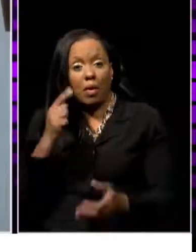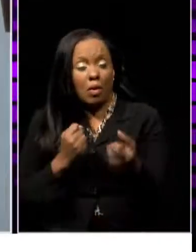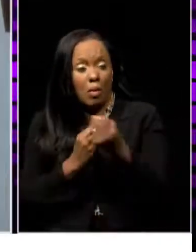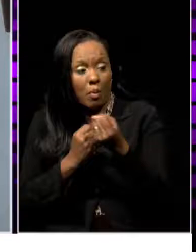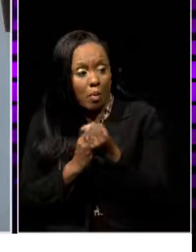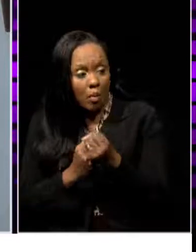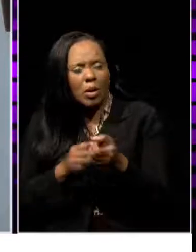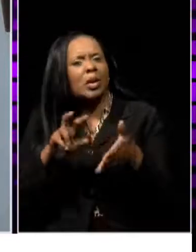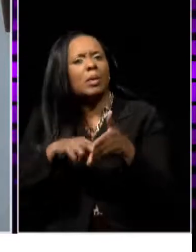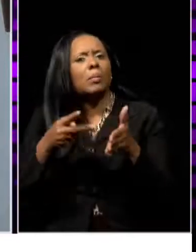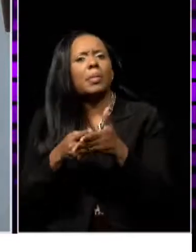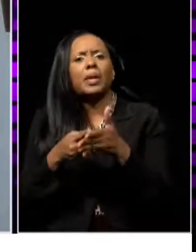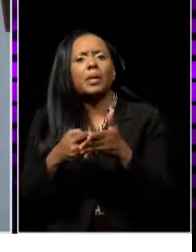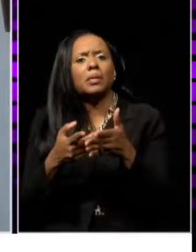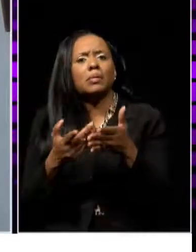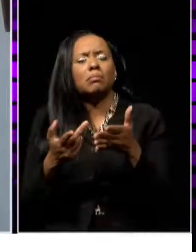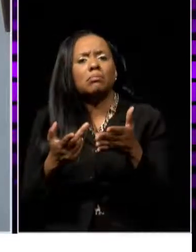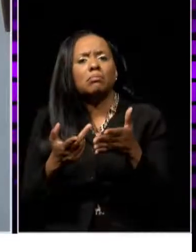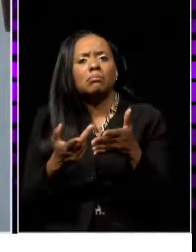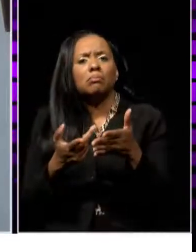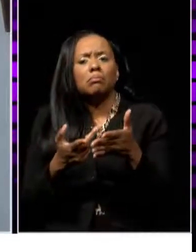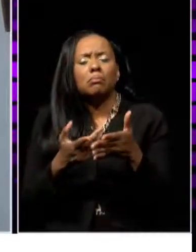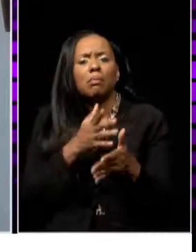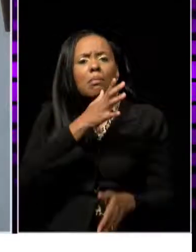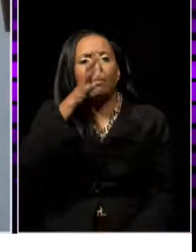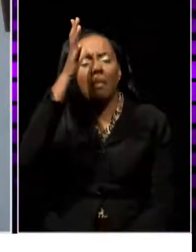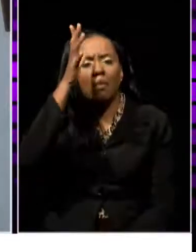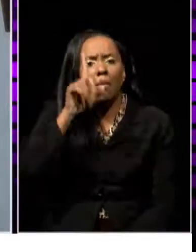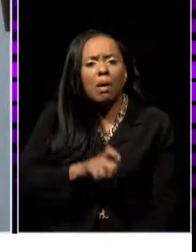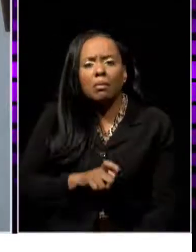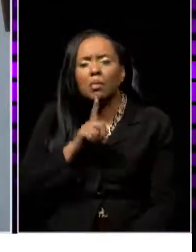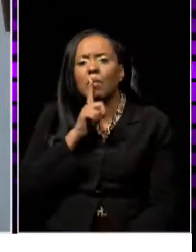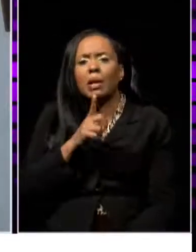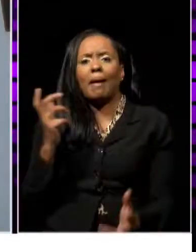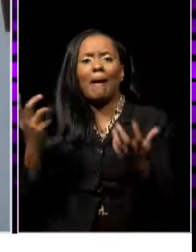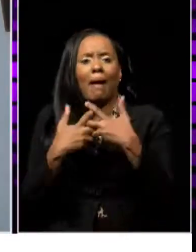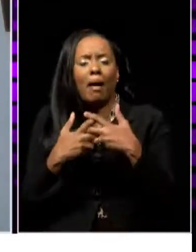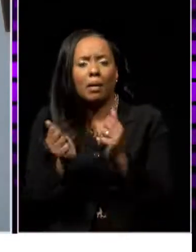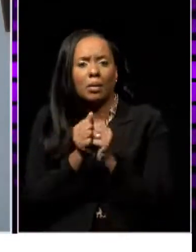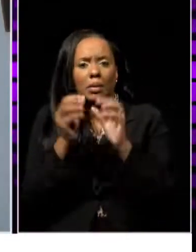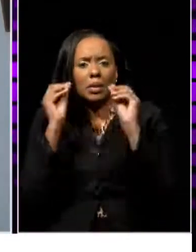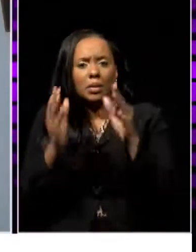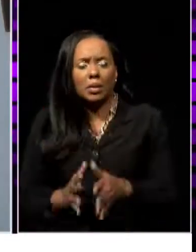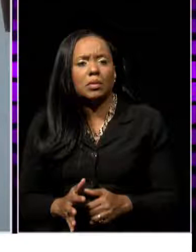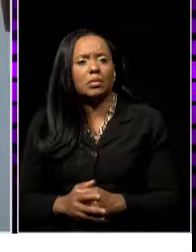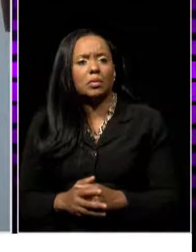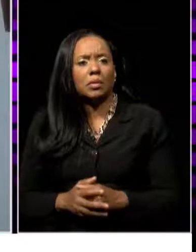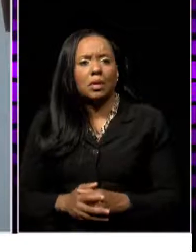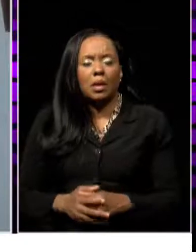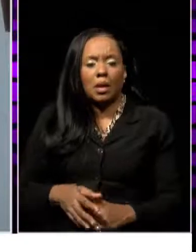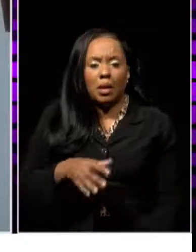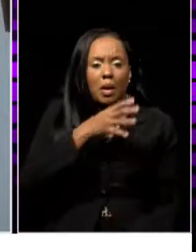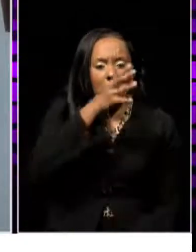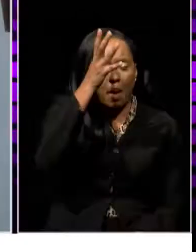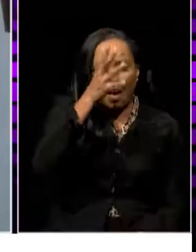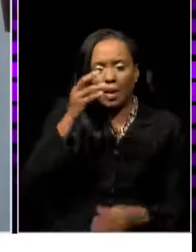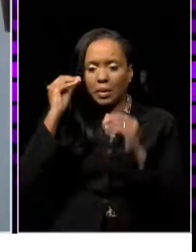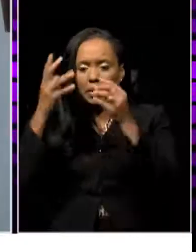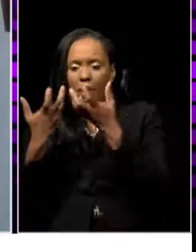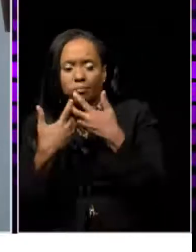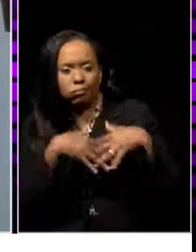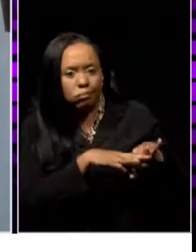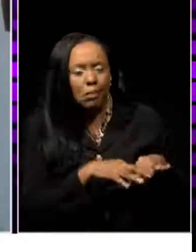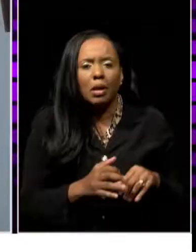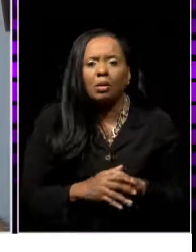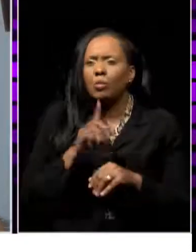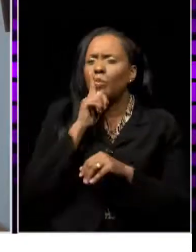now have to partner with us and be more accessible so that we can communicate with them and say, okay, these are the things that we're looking at.